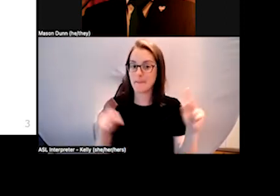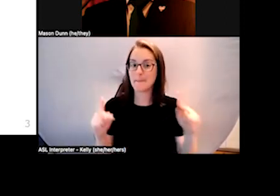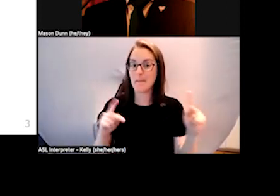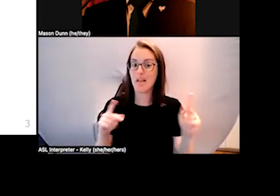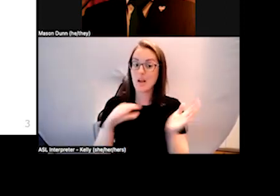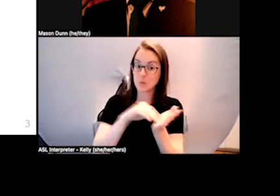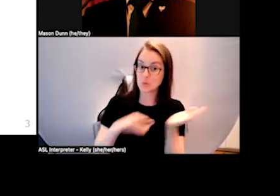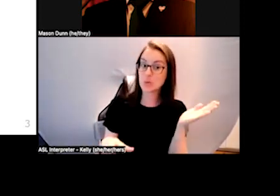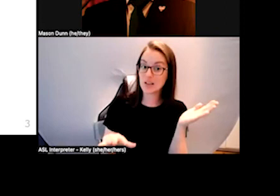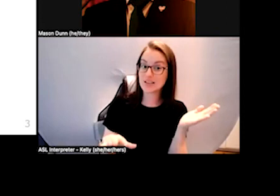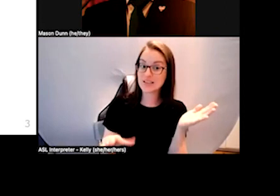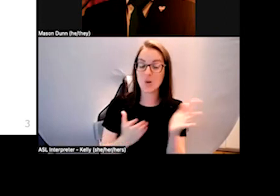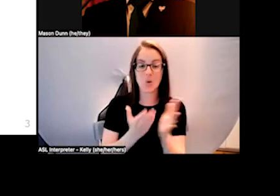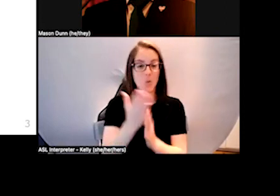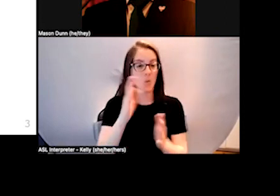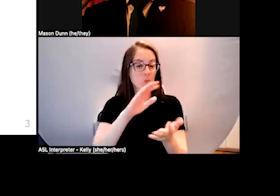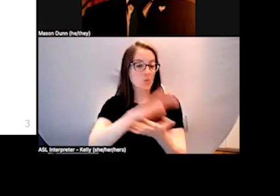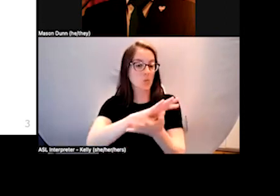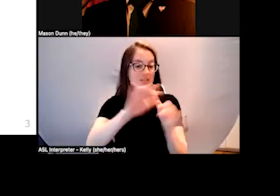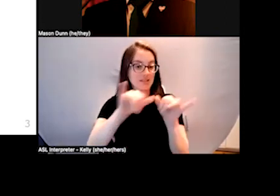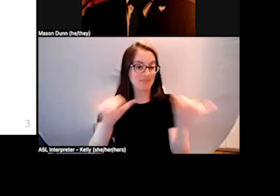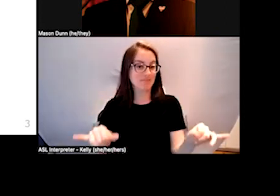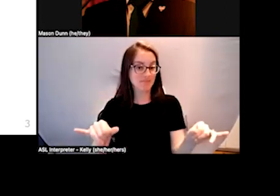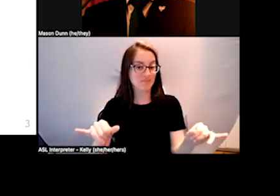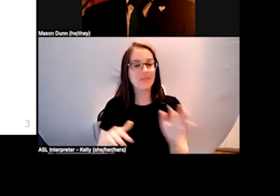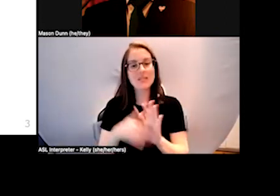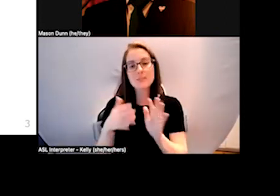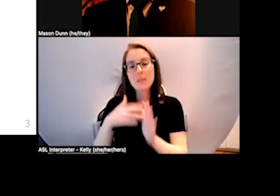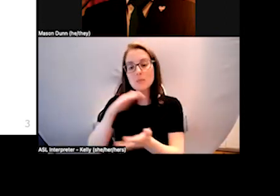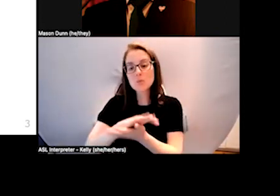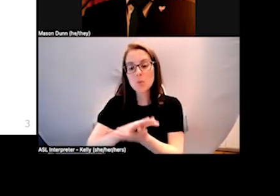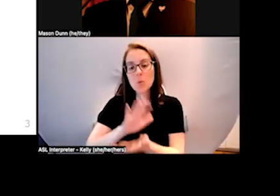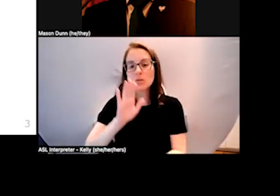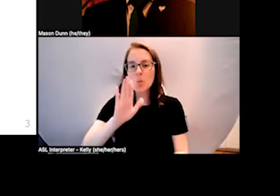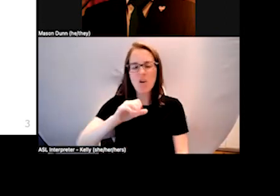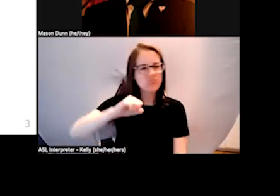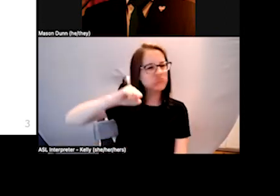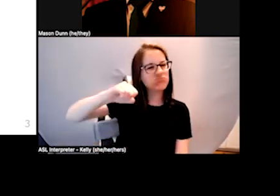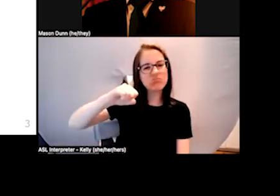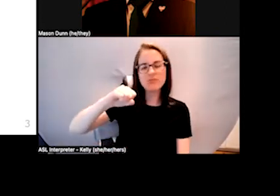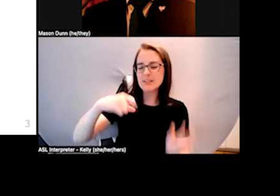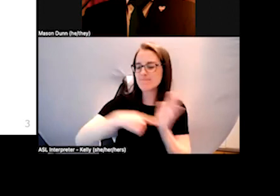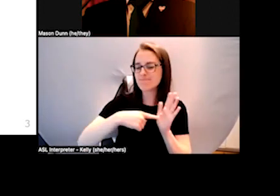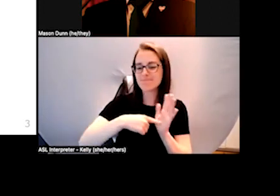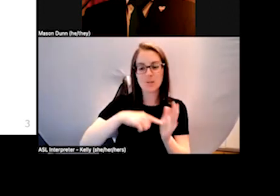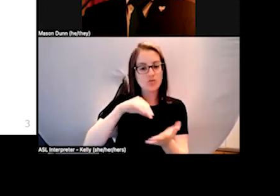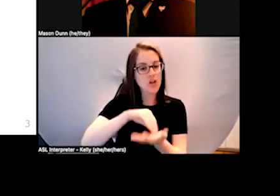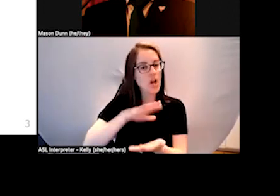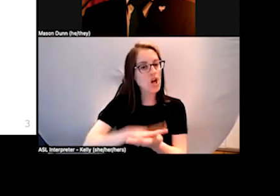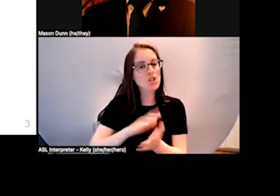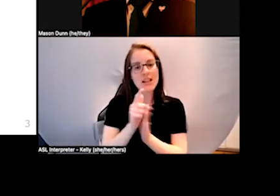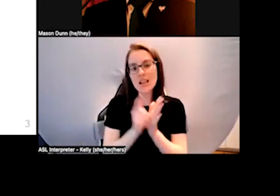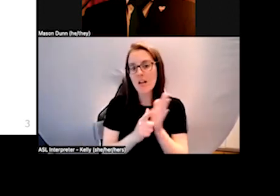through school systems. Sometimes schools will push back and say, we have to have the name on our records that is your legal